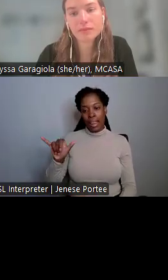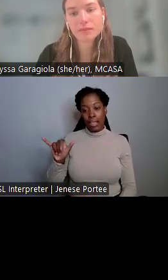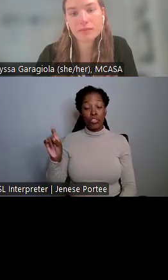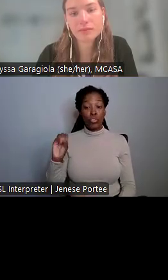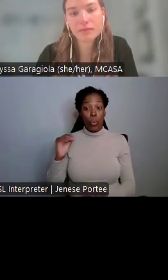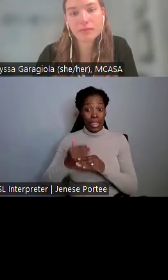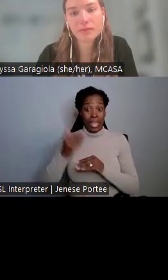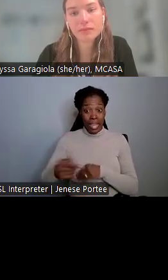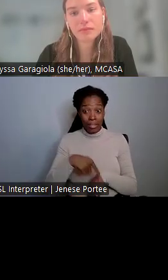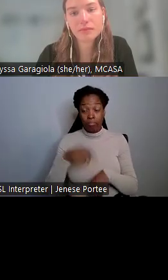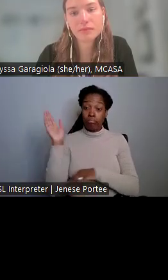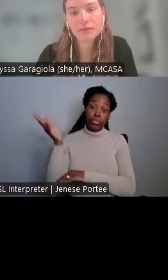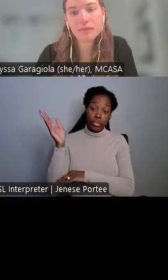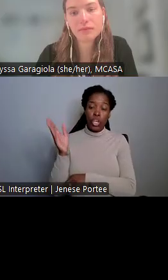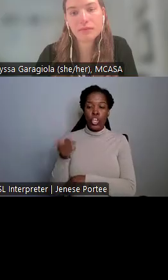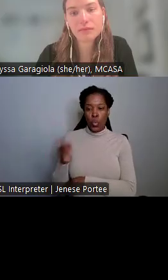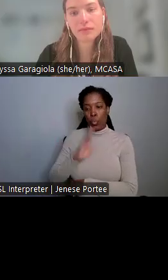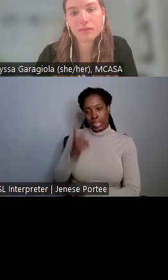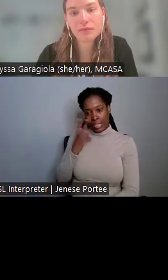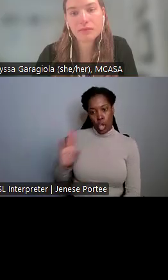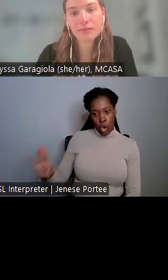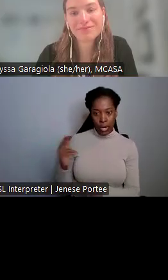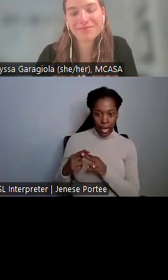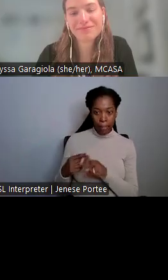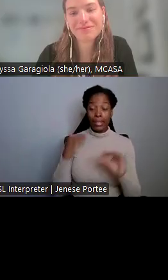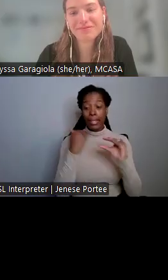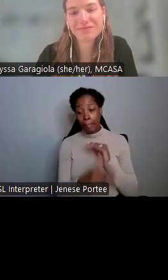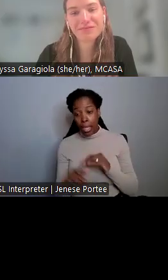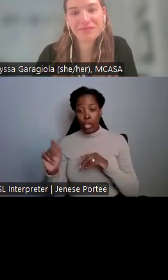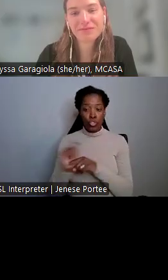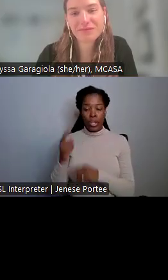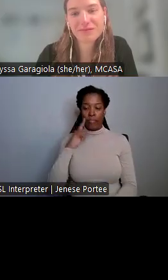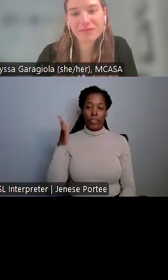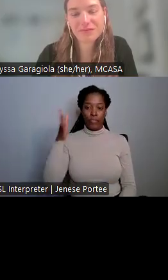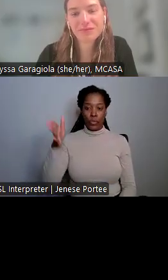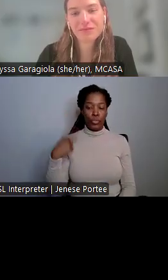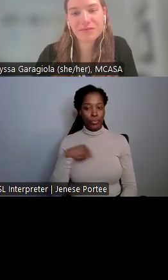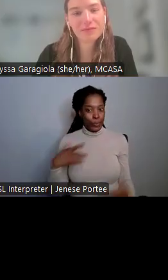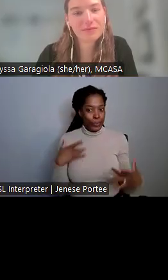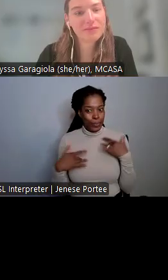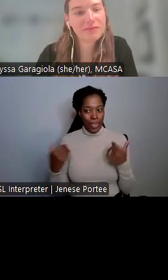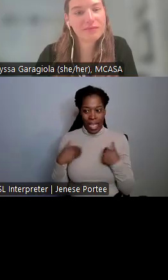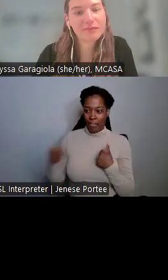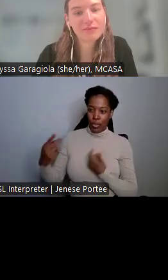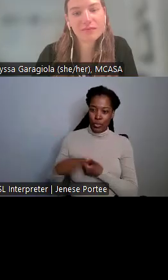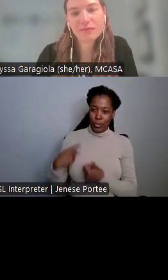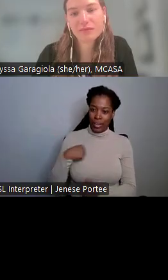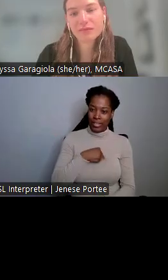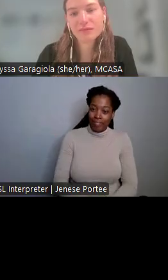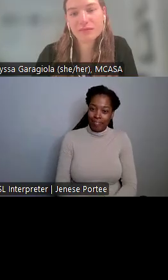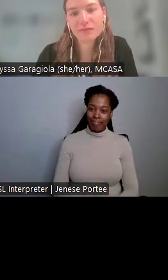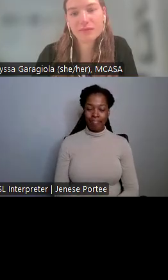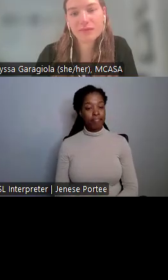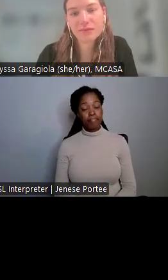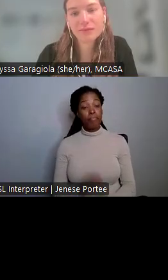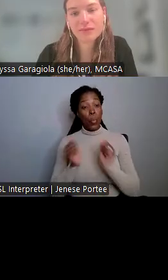name in emails and trainings in the future. We are super excited to have her on board. So, with that,